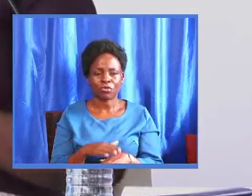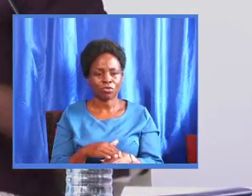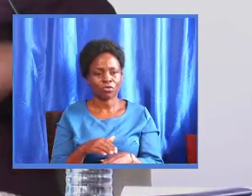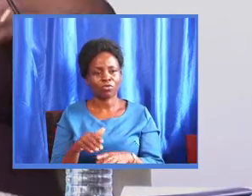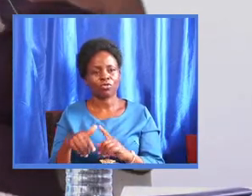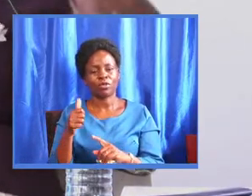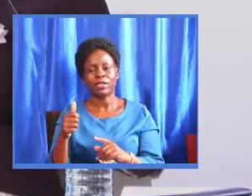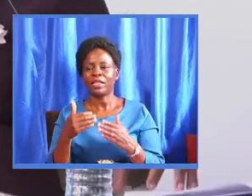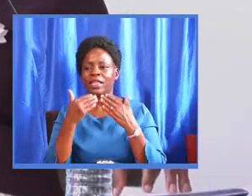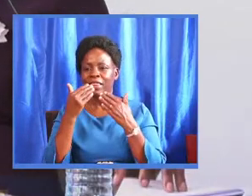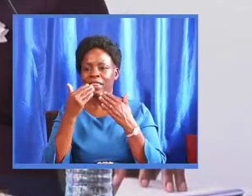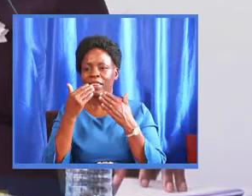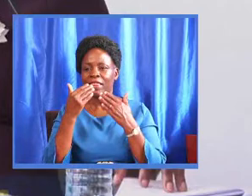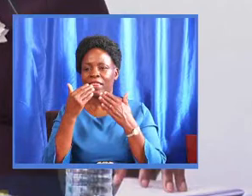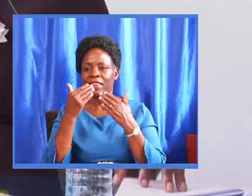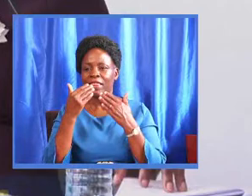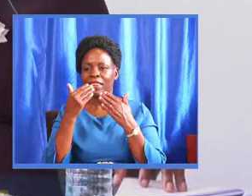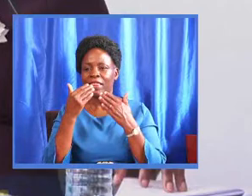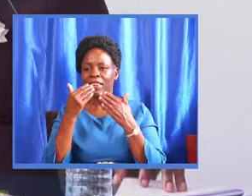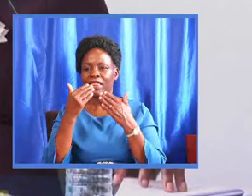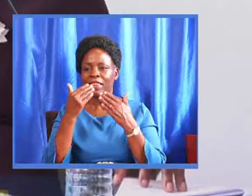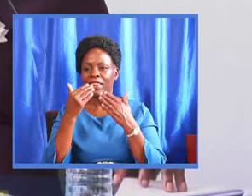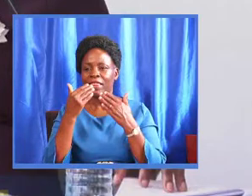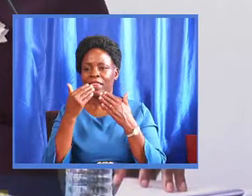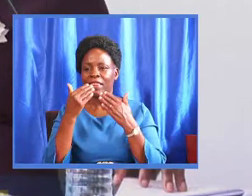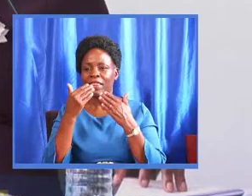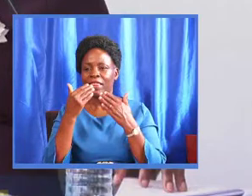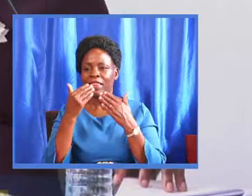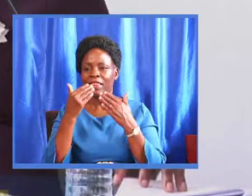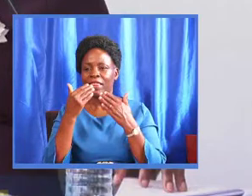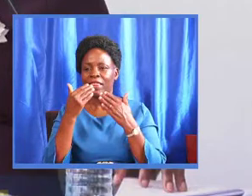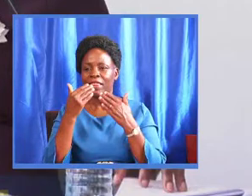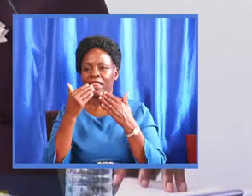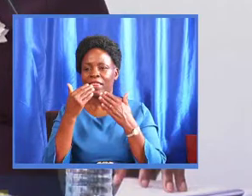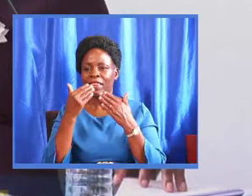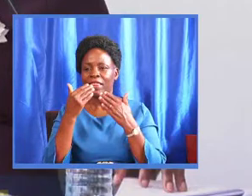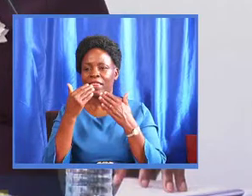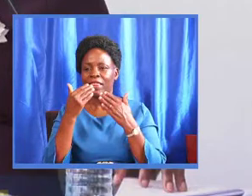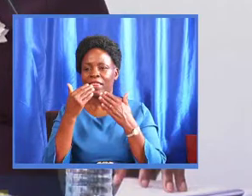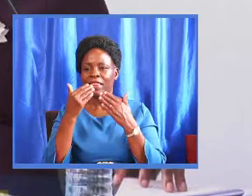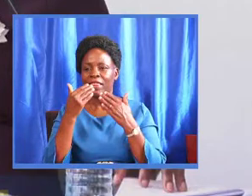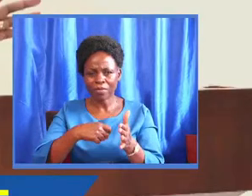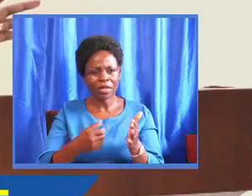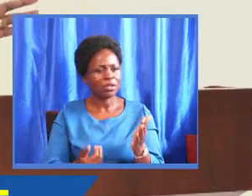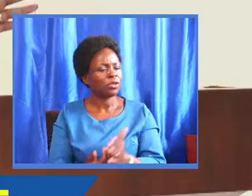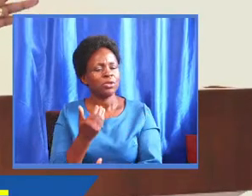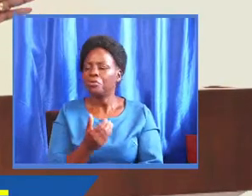nnyo Irene. Gino emisolo Irene gyayogerako tiri musolo mupya.